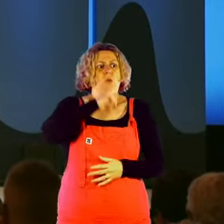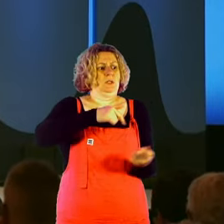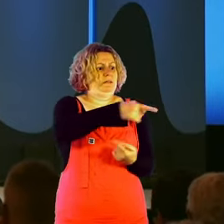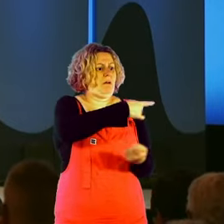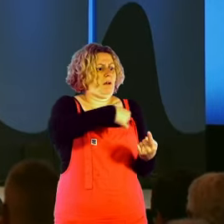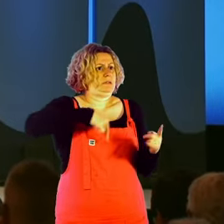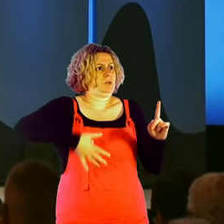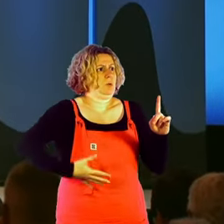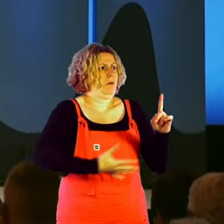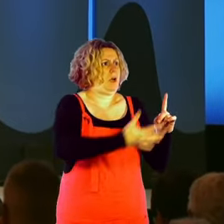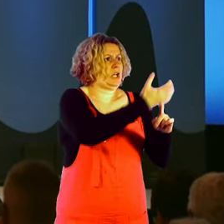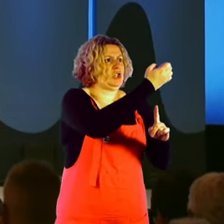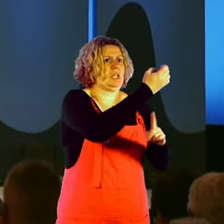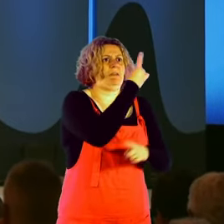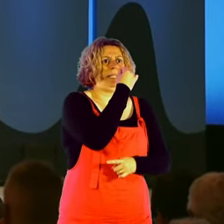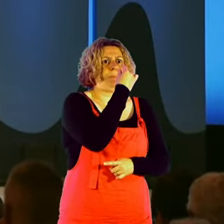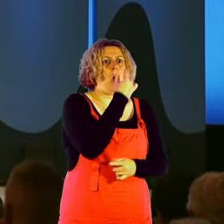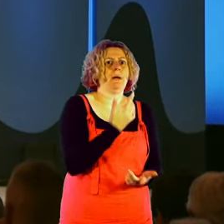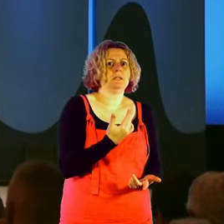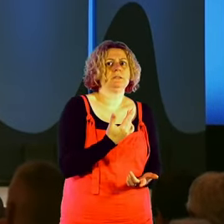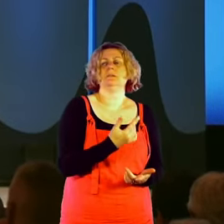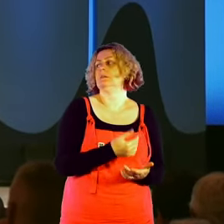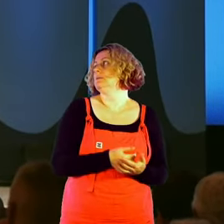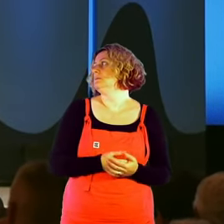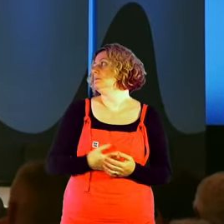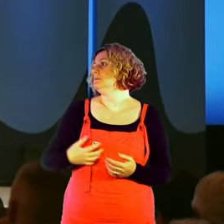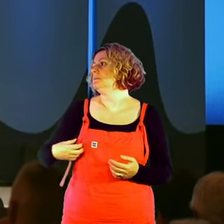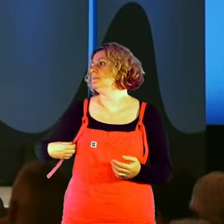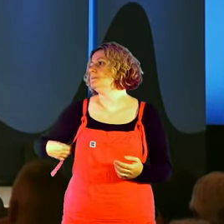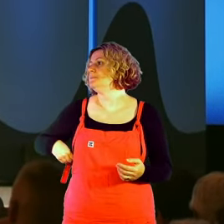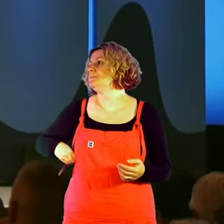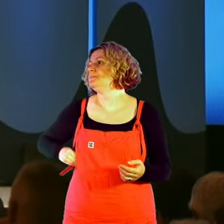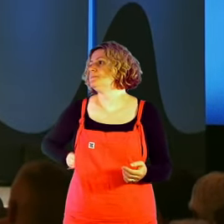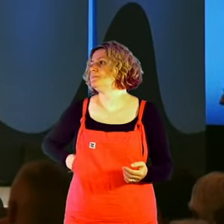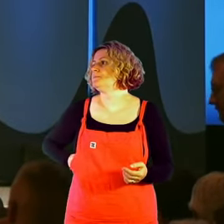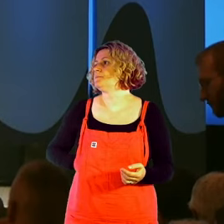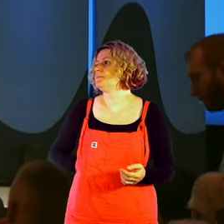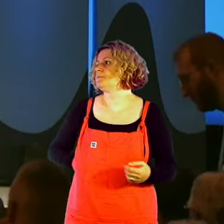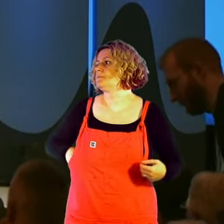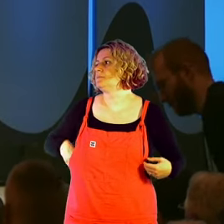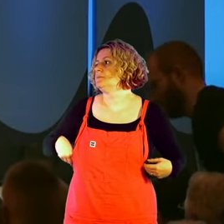world? Wow. Yeah, someone over here?